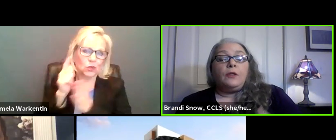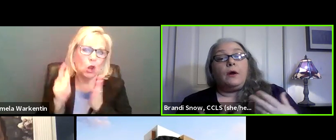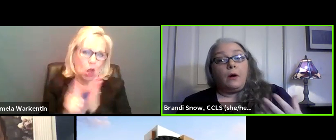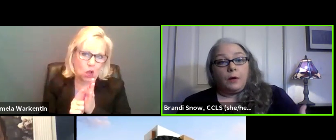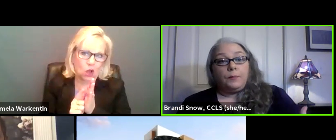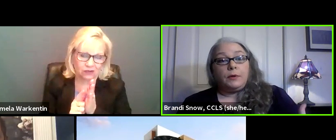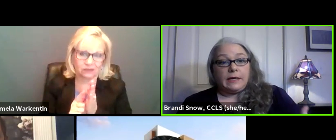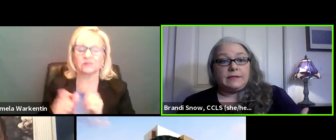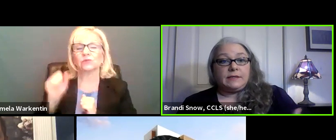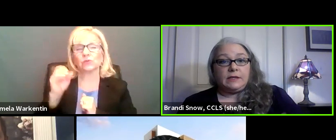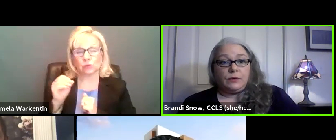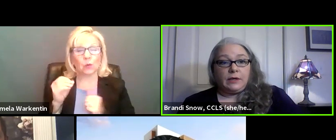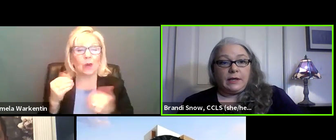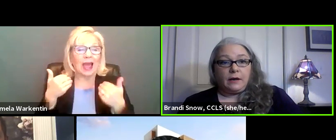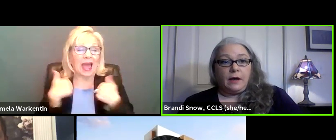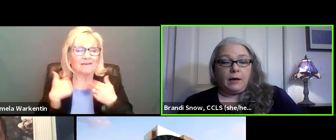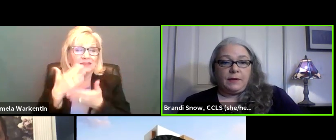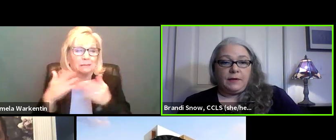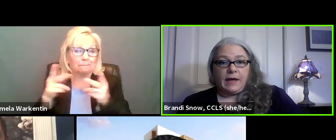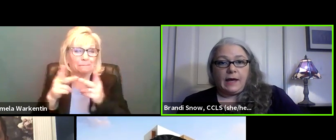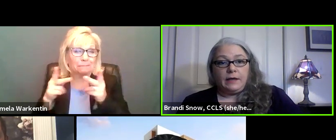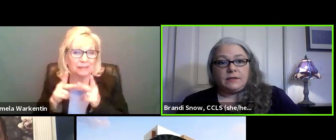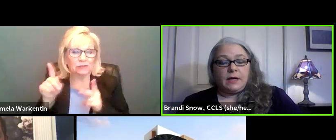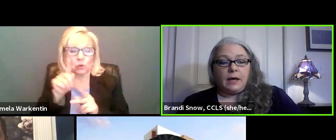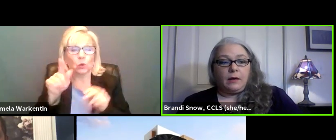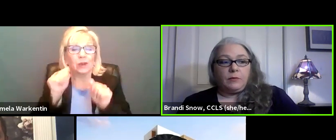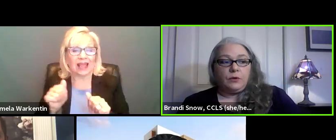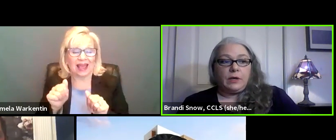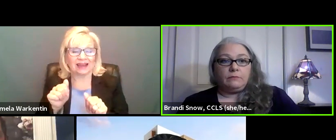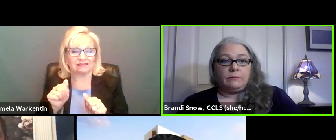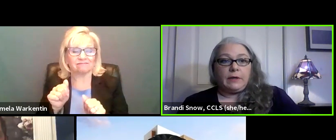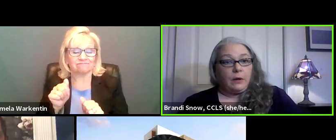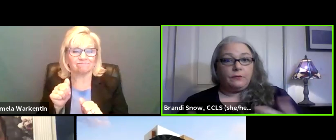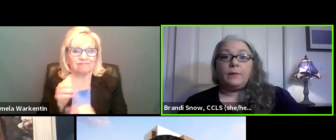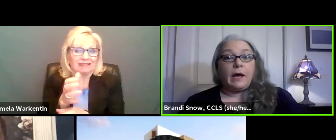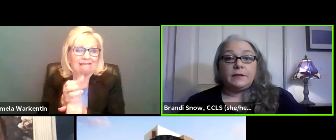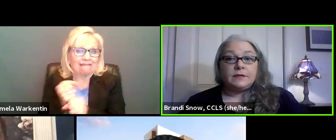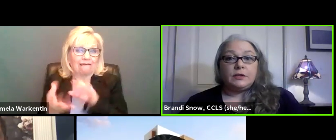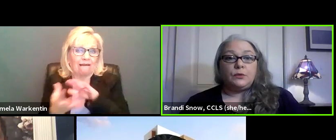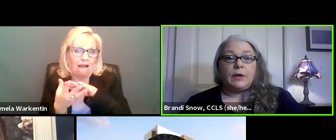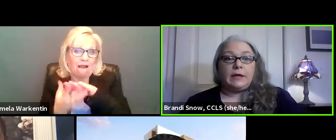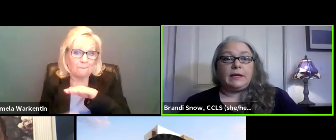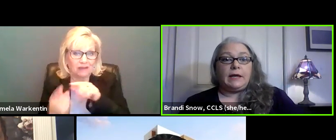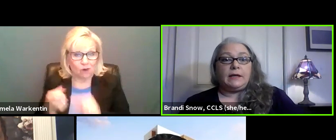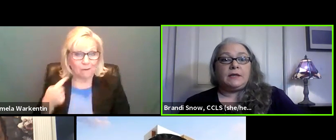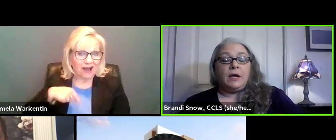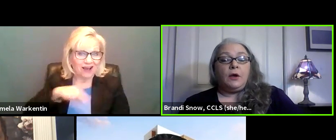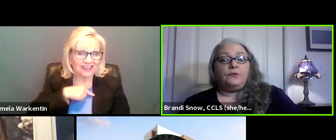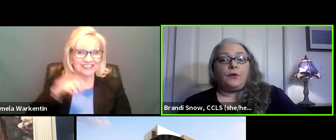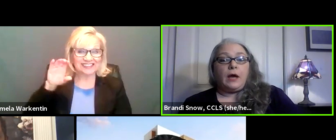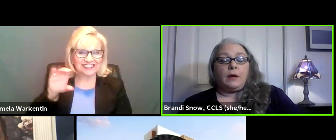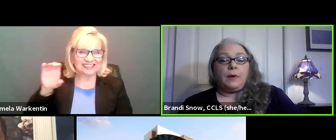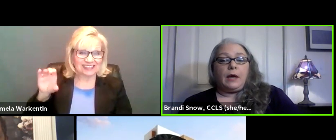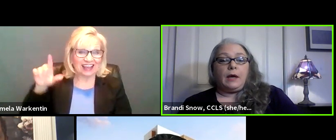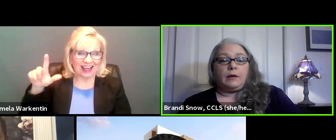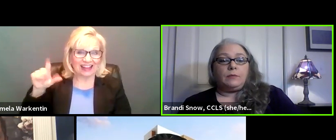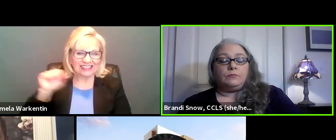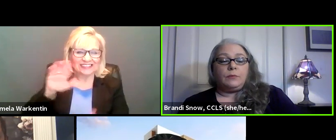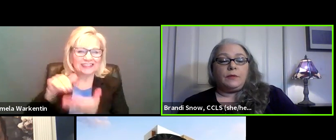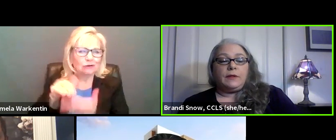So there are places that you can get a copy of that. You can get one from us. You can get it